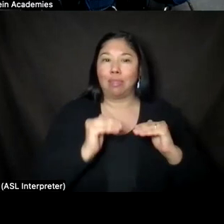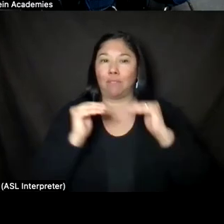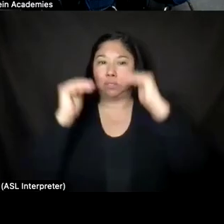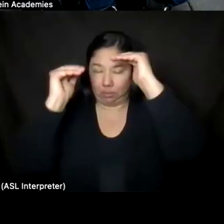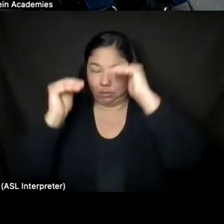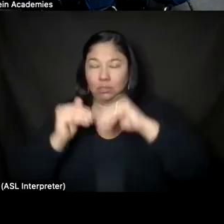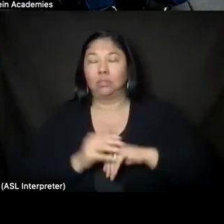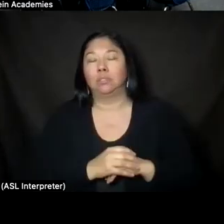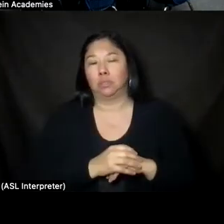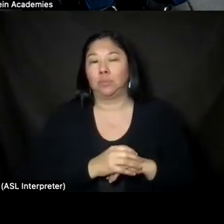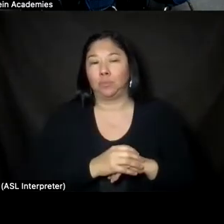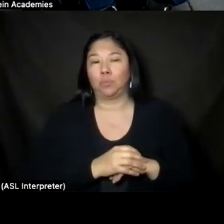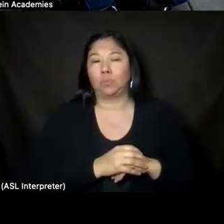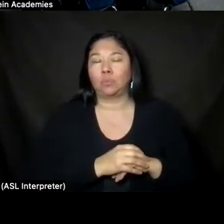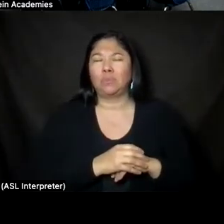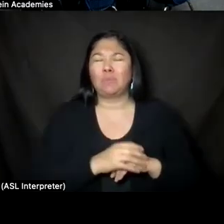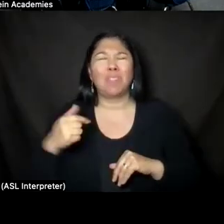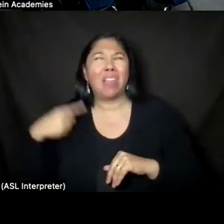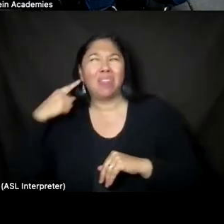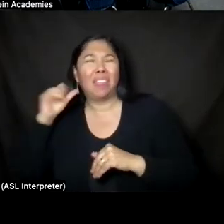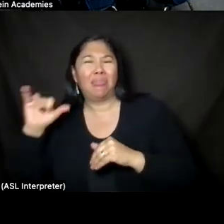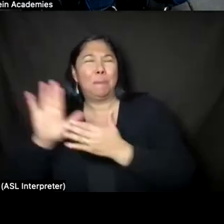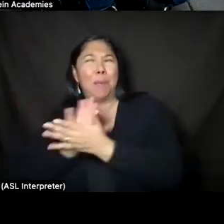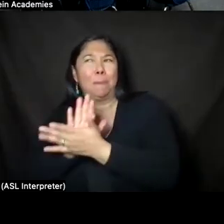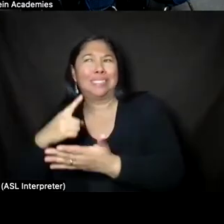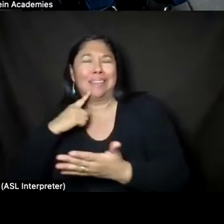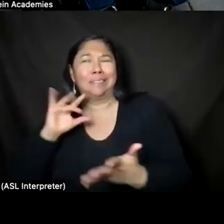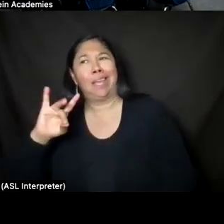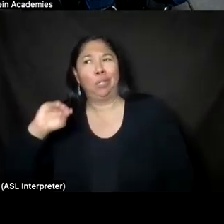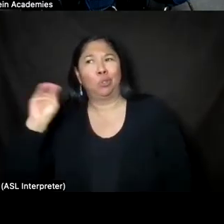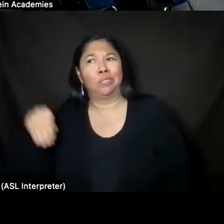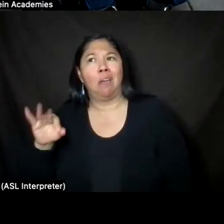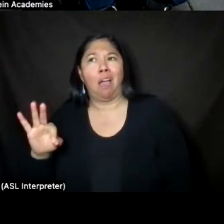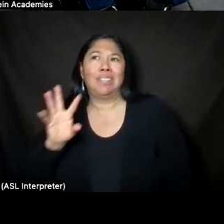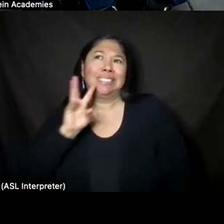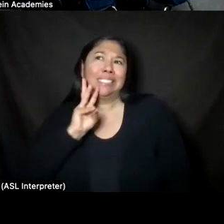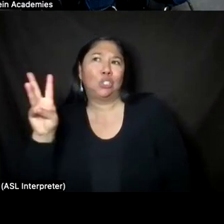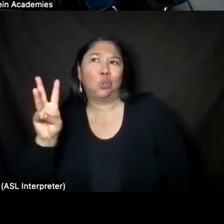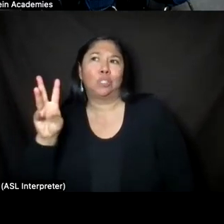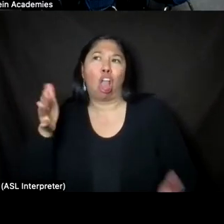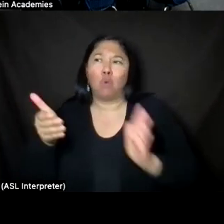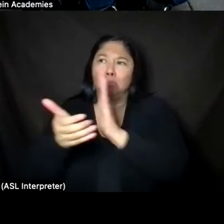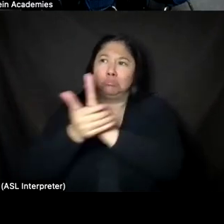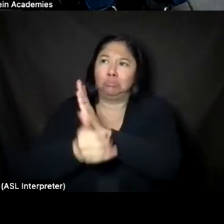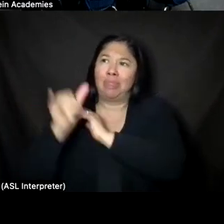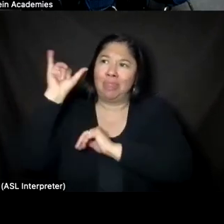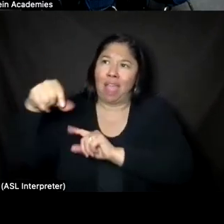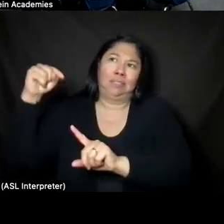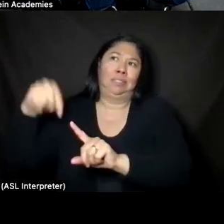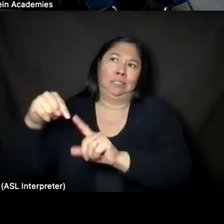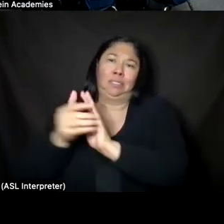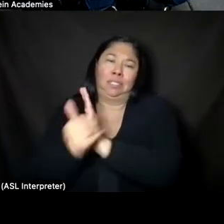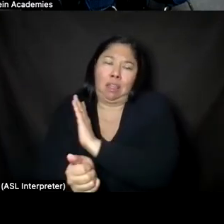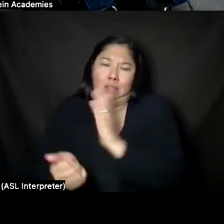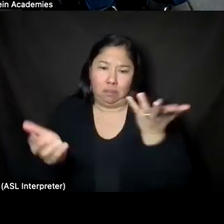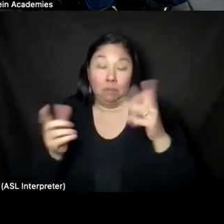skills, for the most part. I think it says on there, it's like 80% of 6-year-olds have mastered this by the time they're 6. So you can